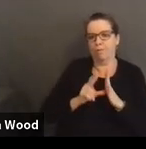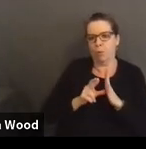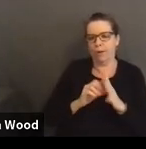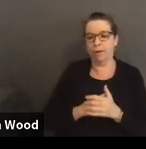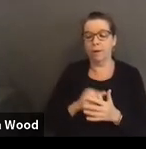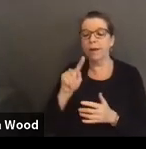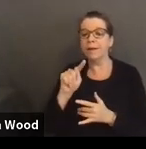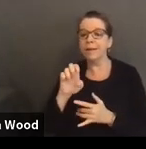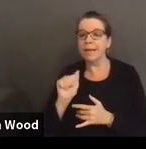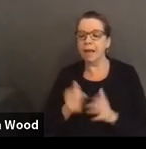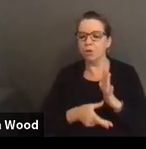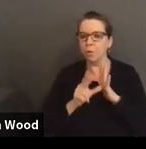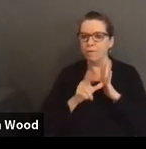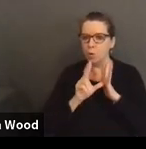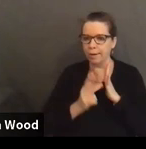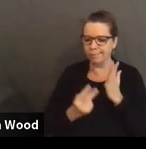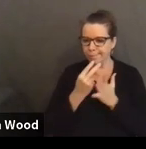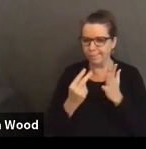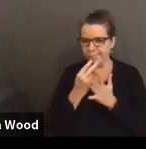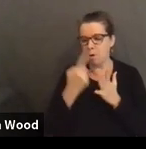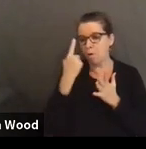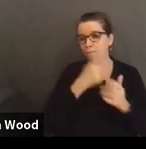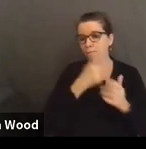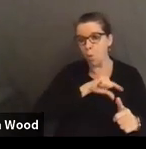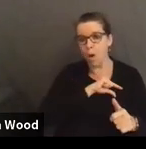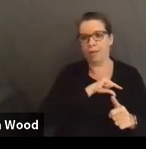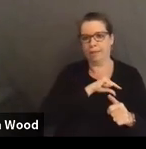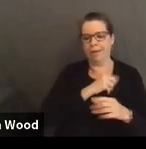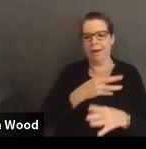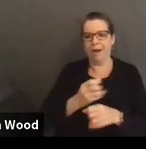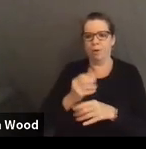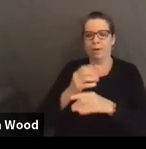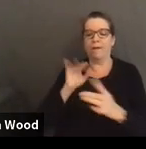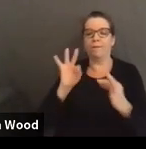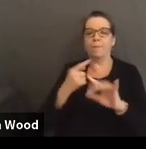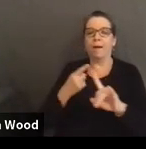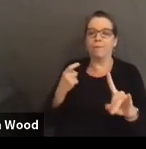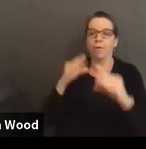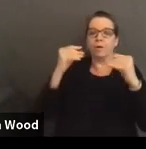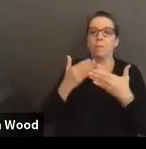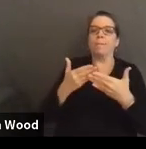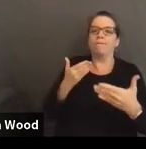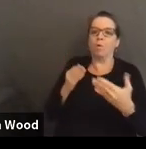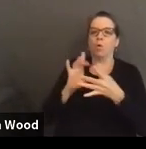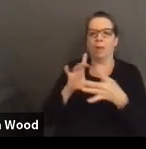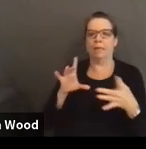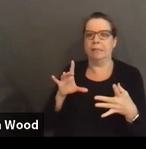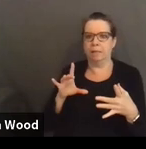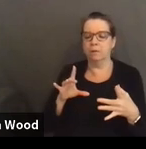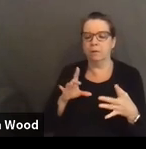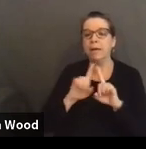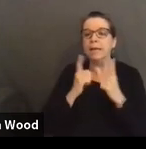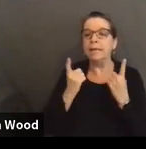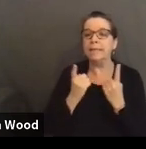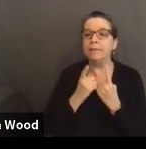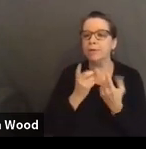TEA is reviewing the product for quality and obtaining teacher input prior to release. So districts can